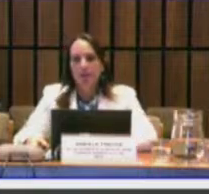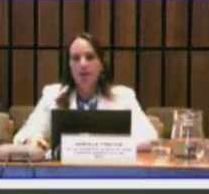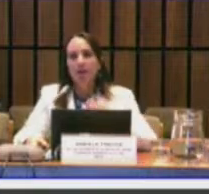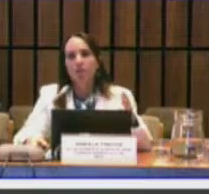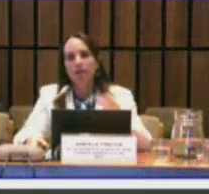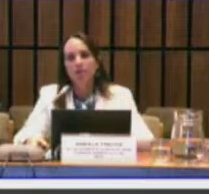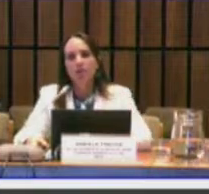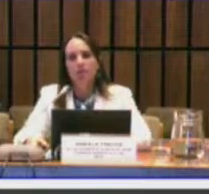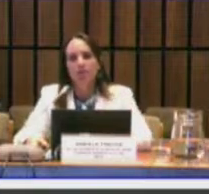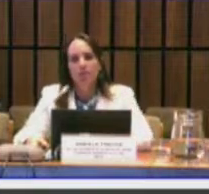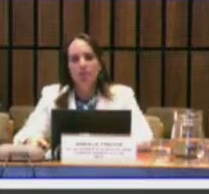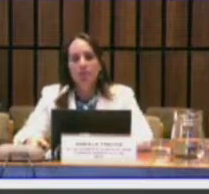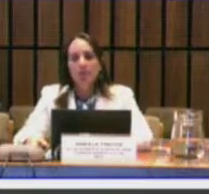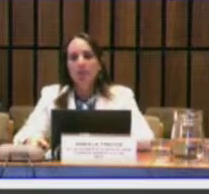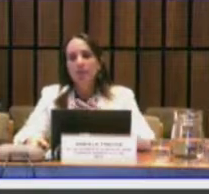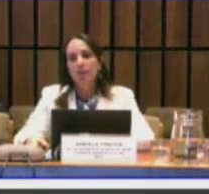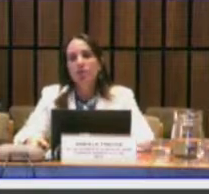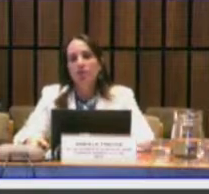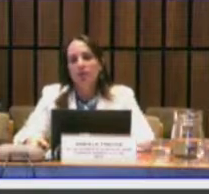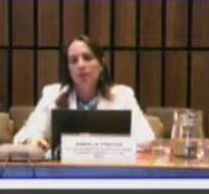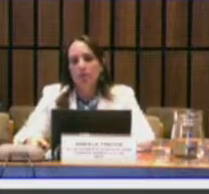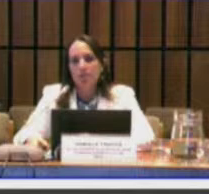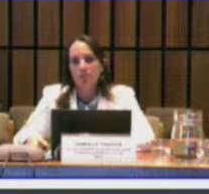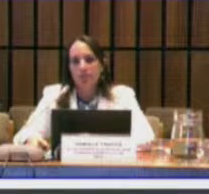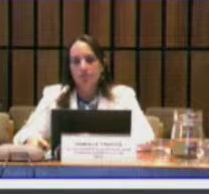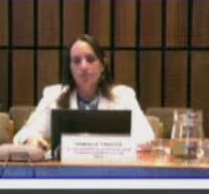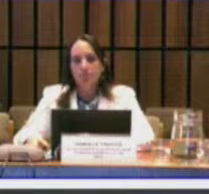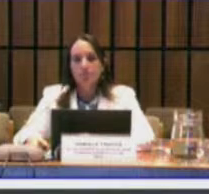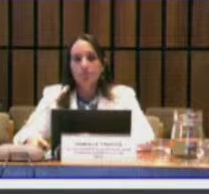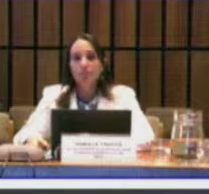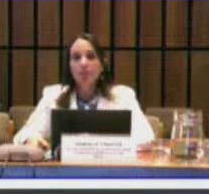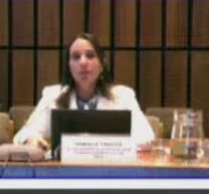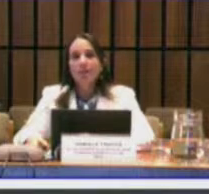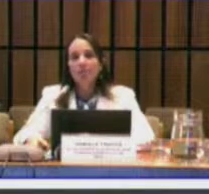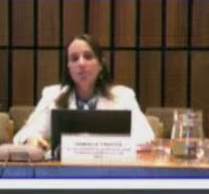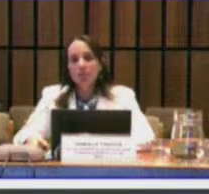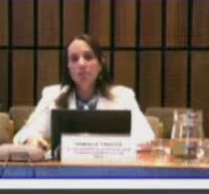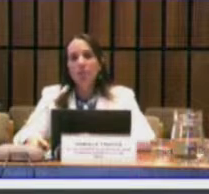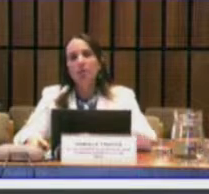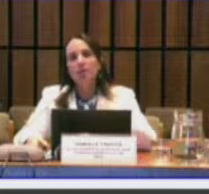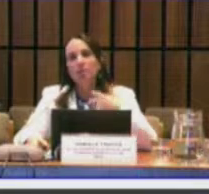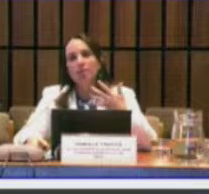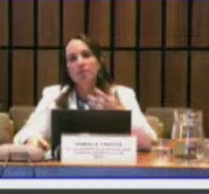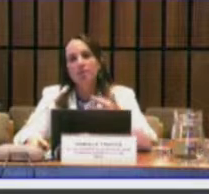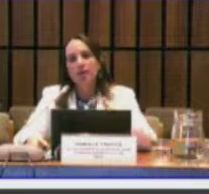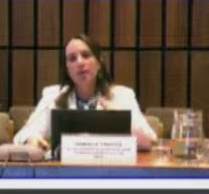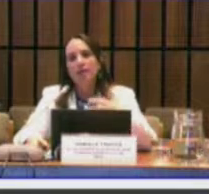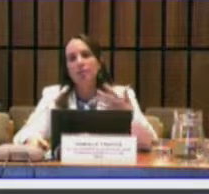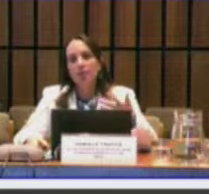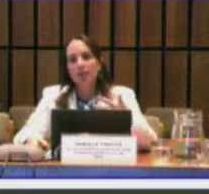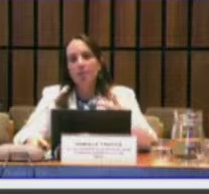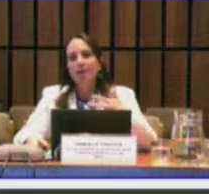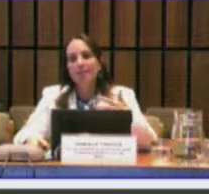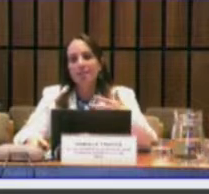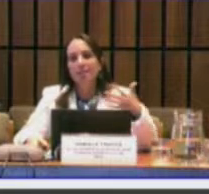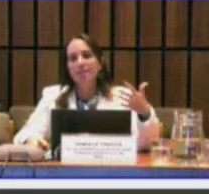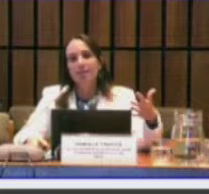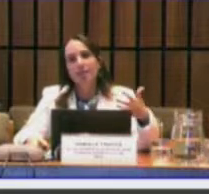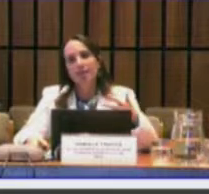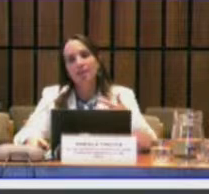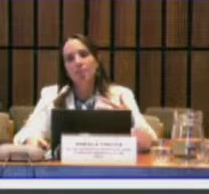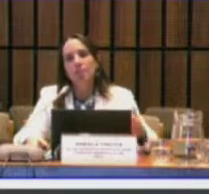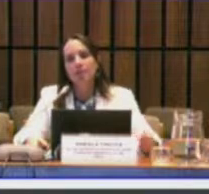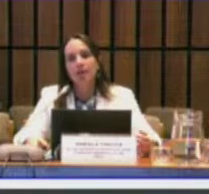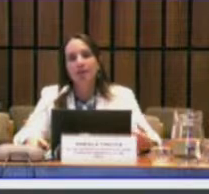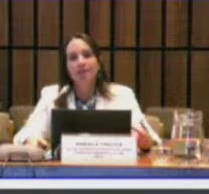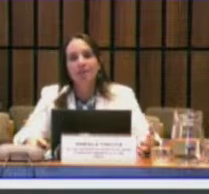of gaps obtained, as well as within levels of education. We could also